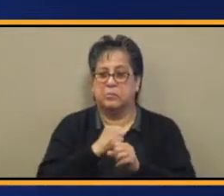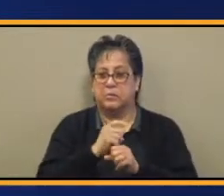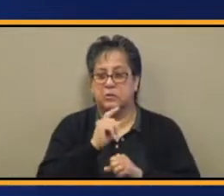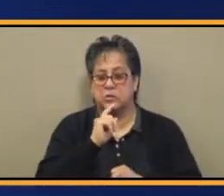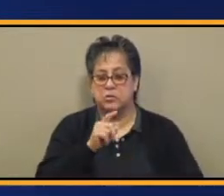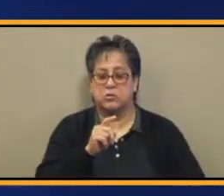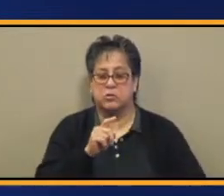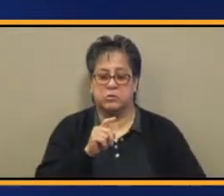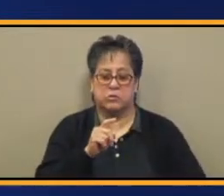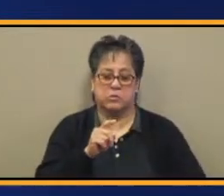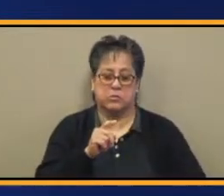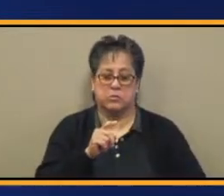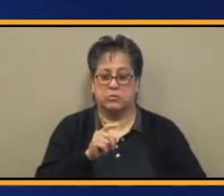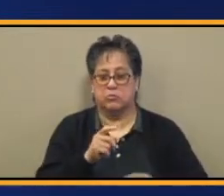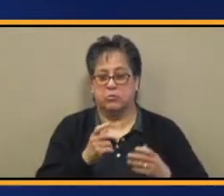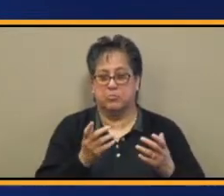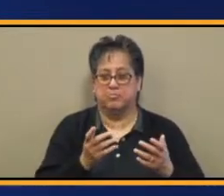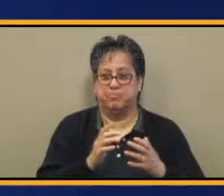that